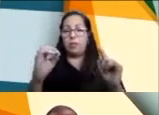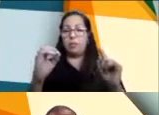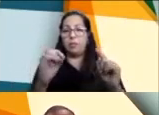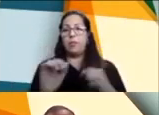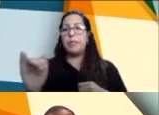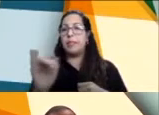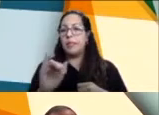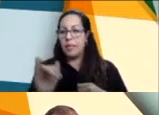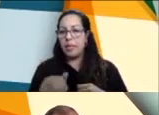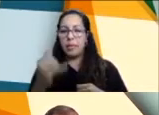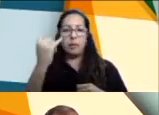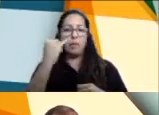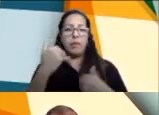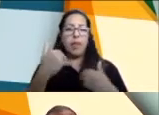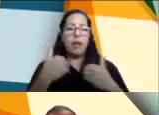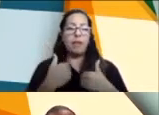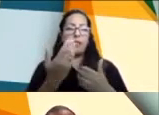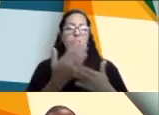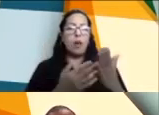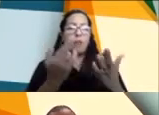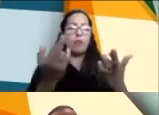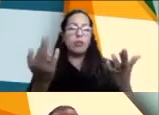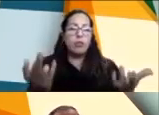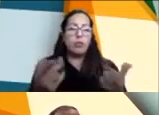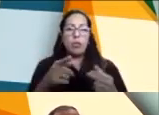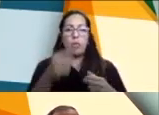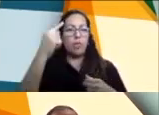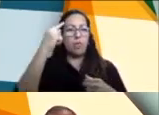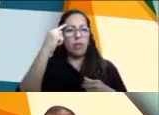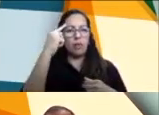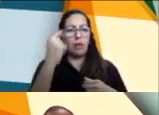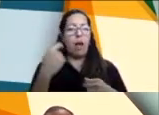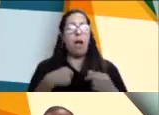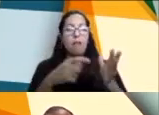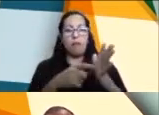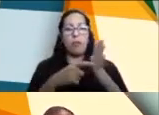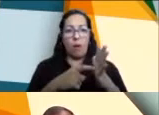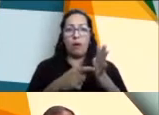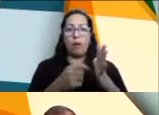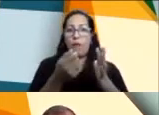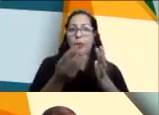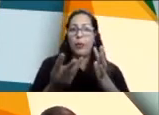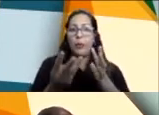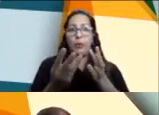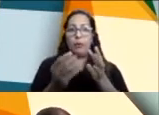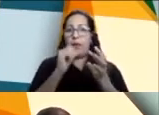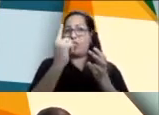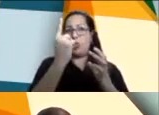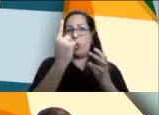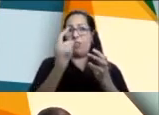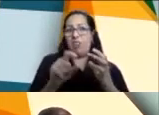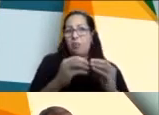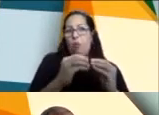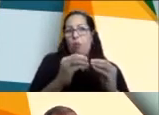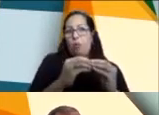if there are some resources here that you understand that you require several of them. So in other words, if